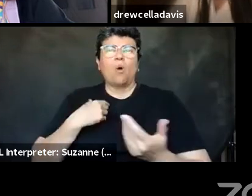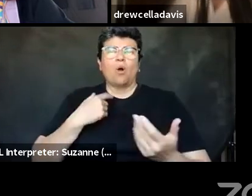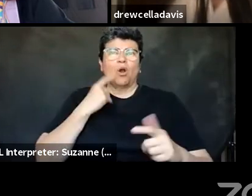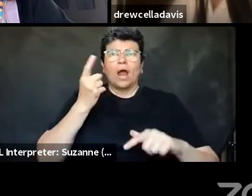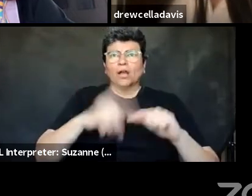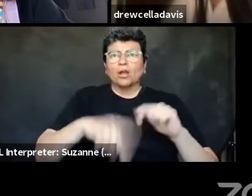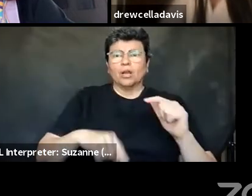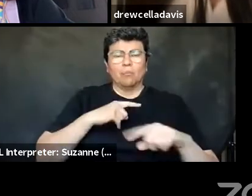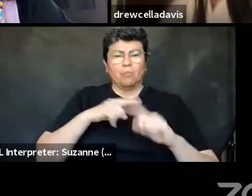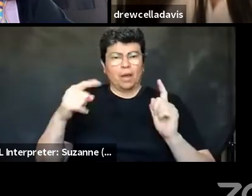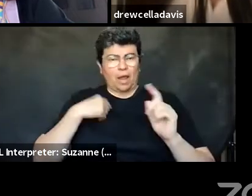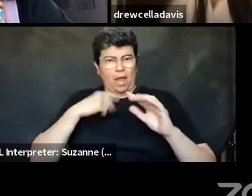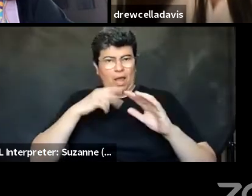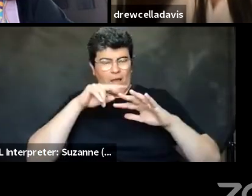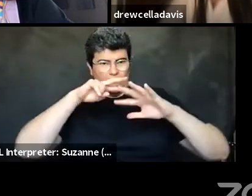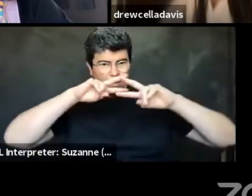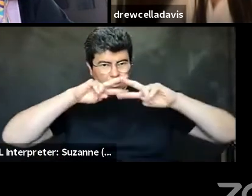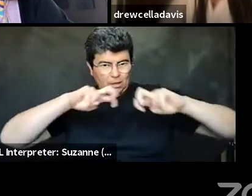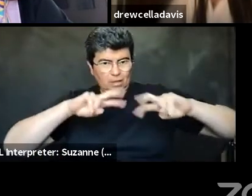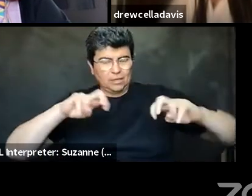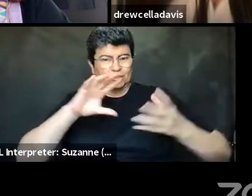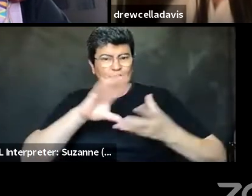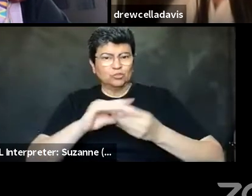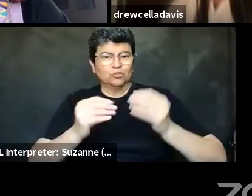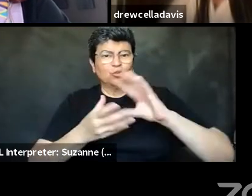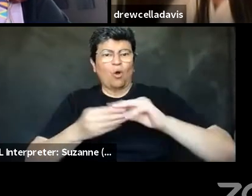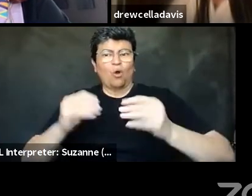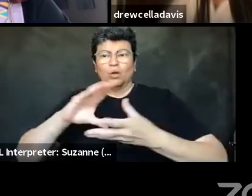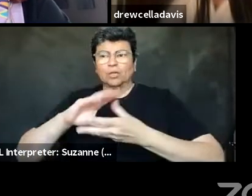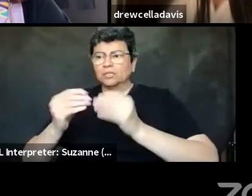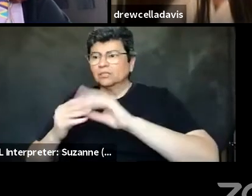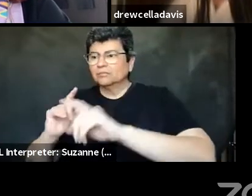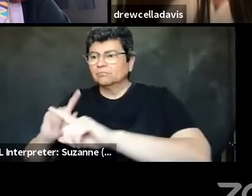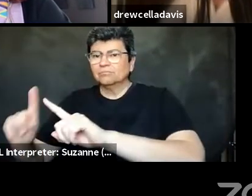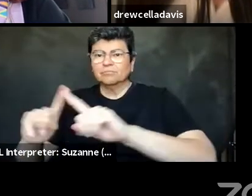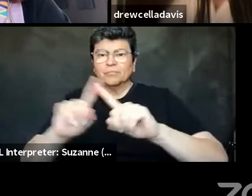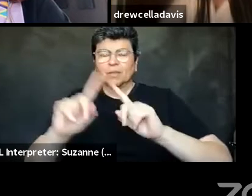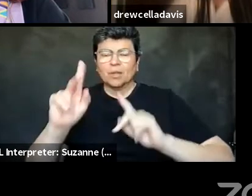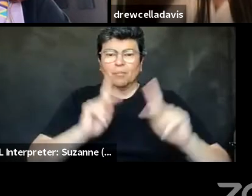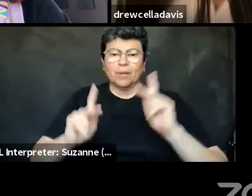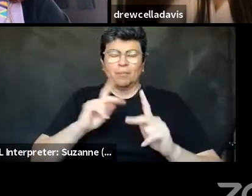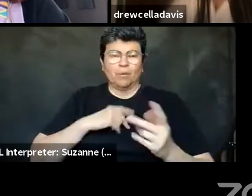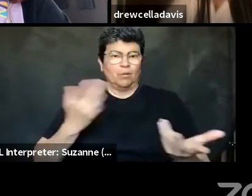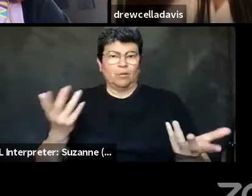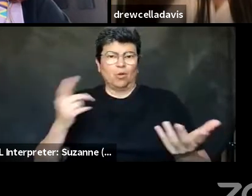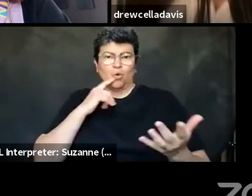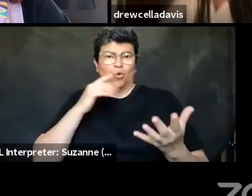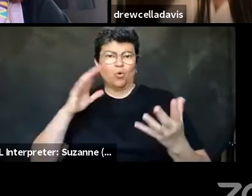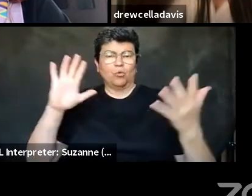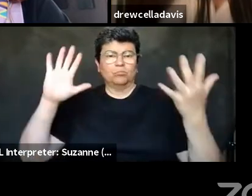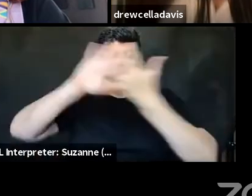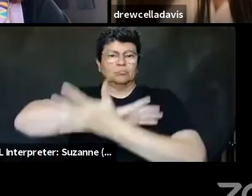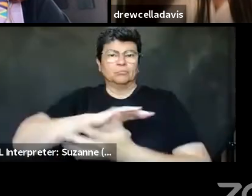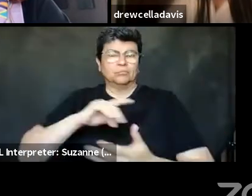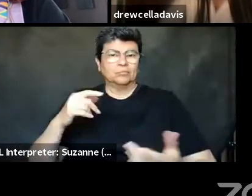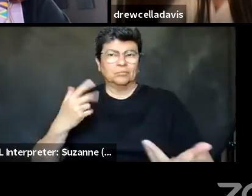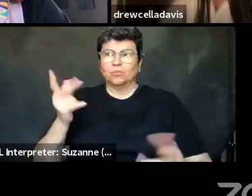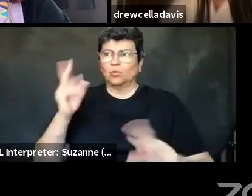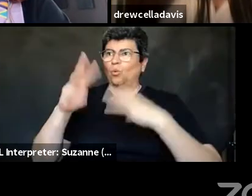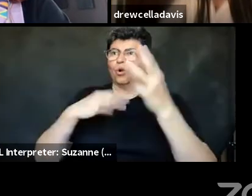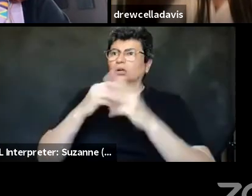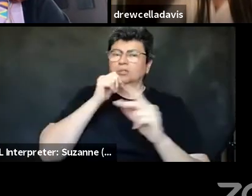the stories of these people who are largely invisible to the world,